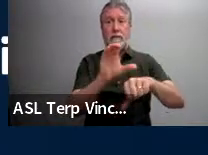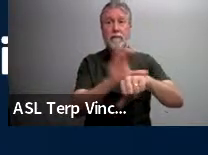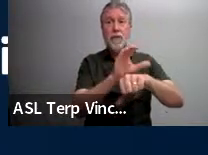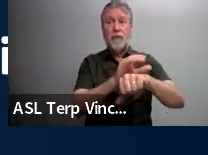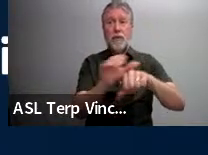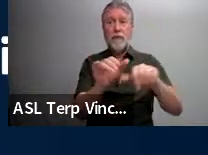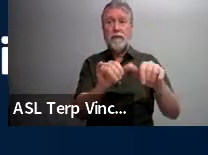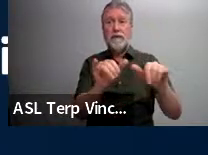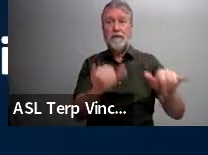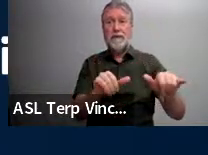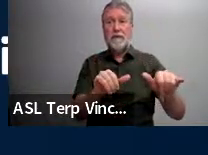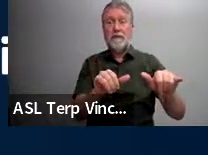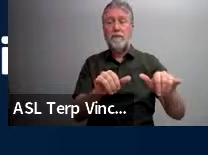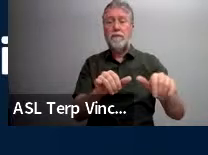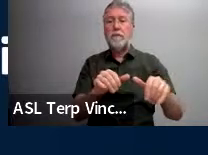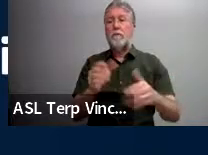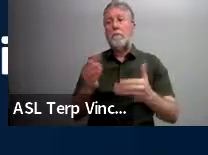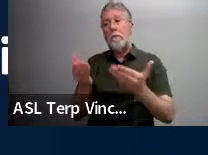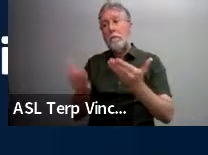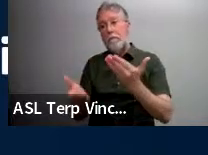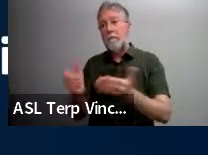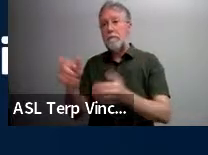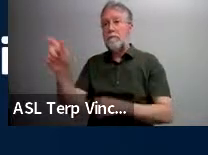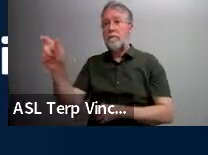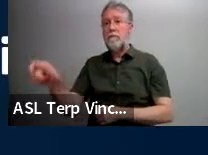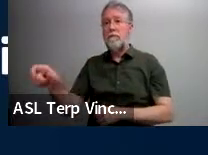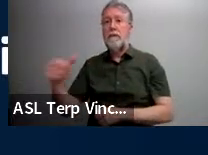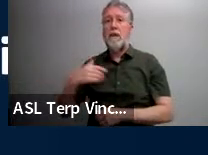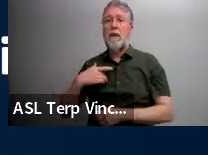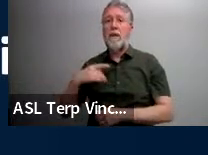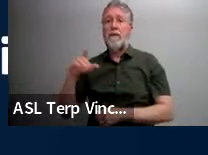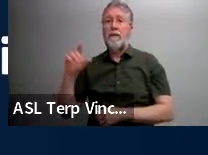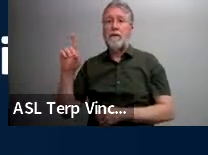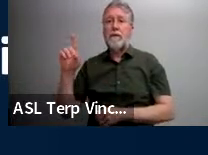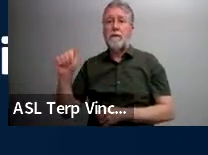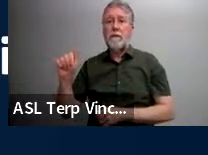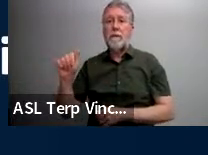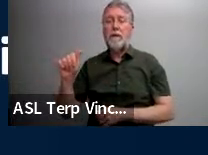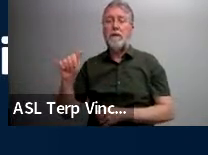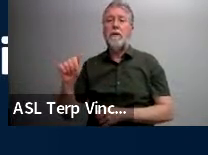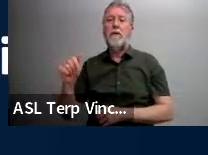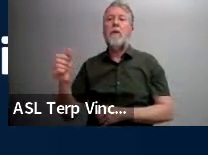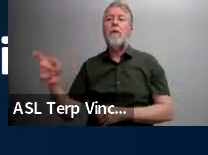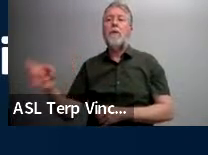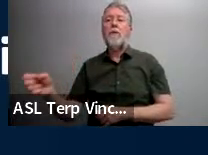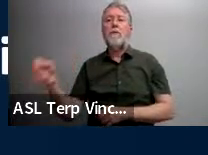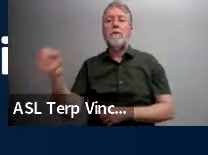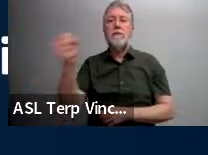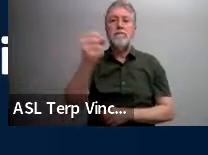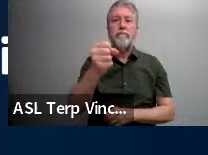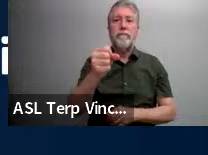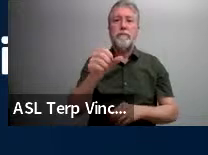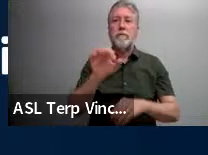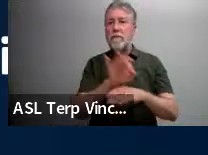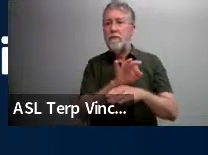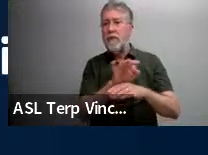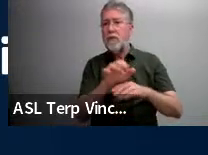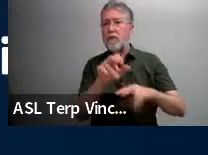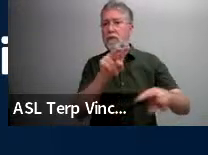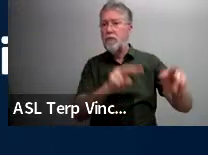someone with a disability may be undergoing a functional assessment, and there's